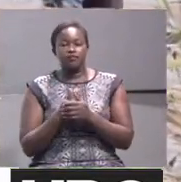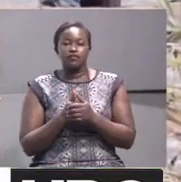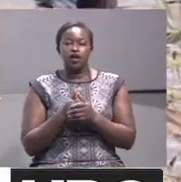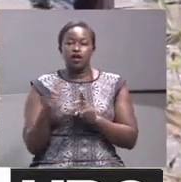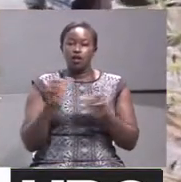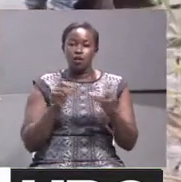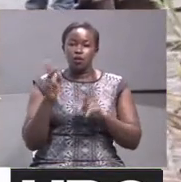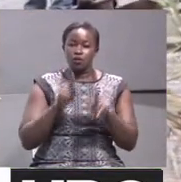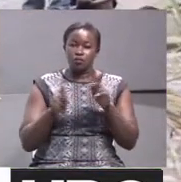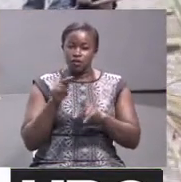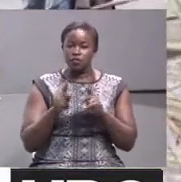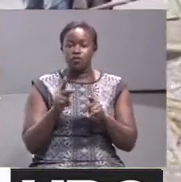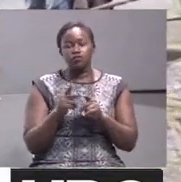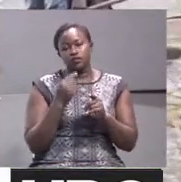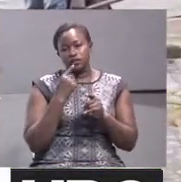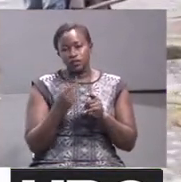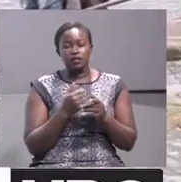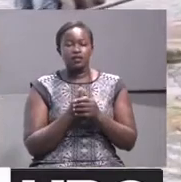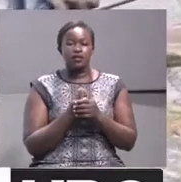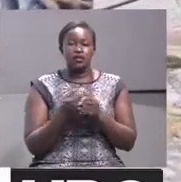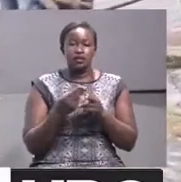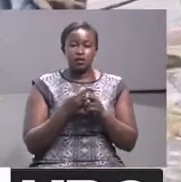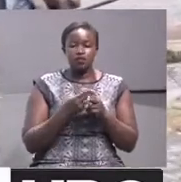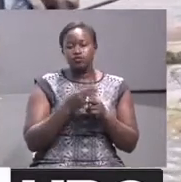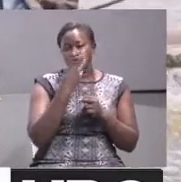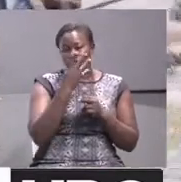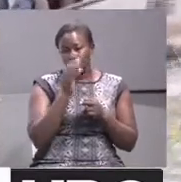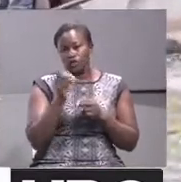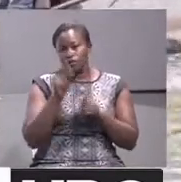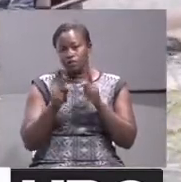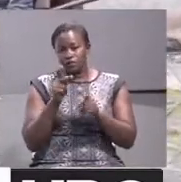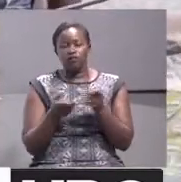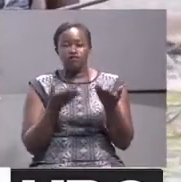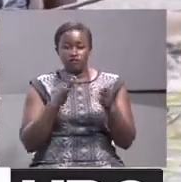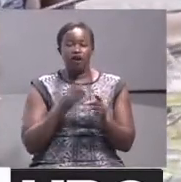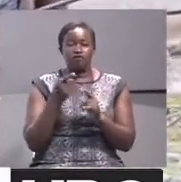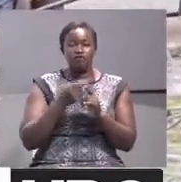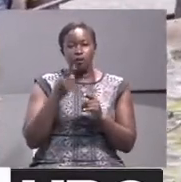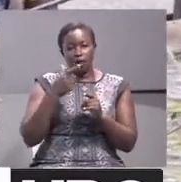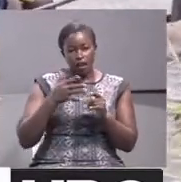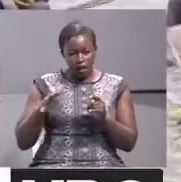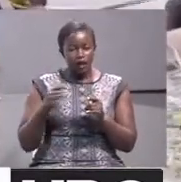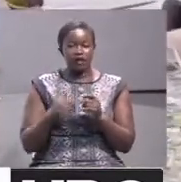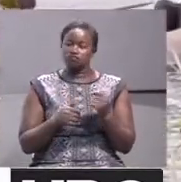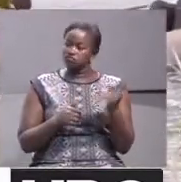locals living around the lake that close to 40 people perish from this lake annually.